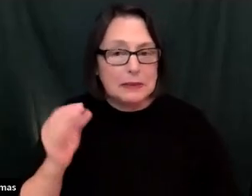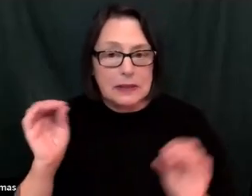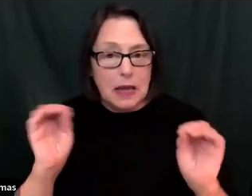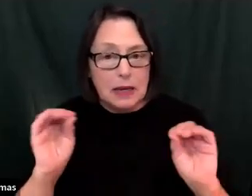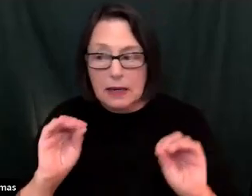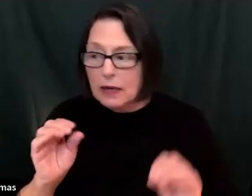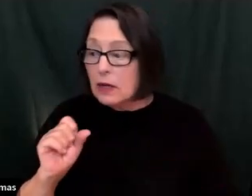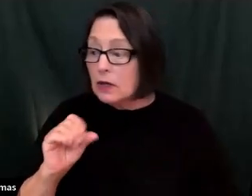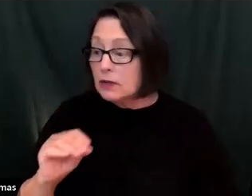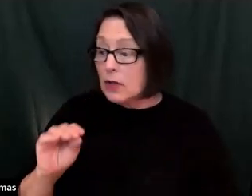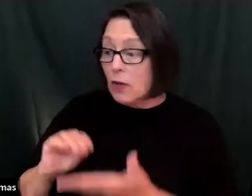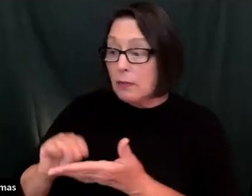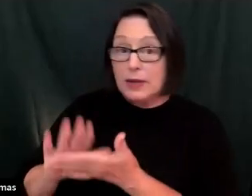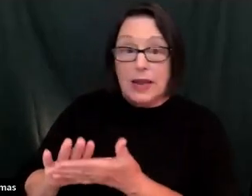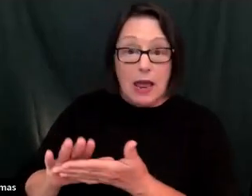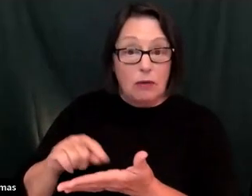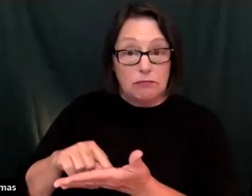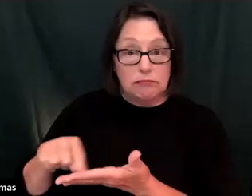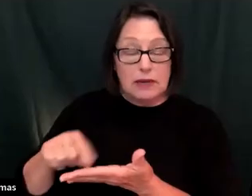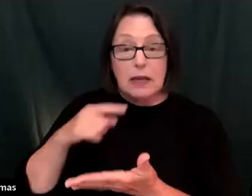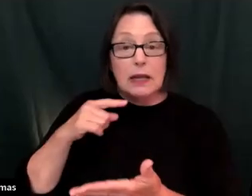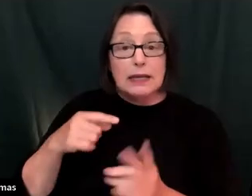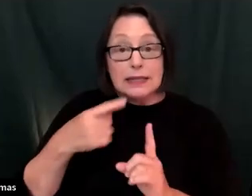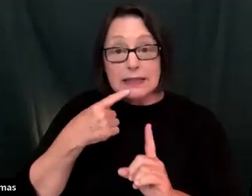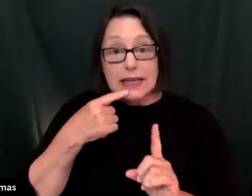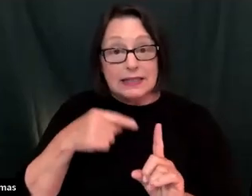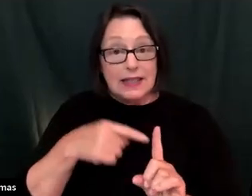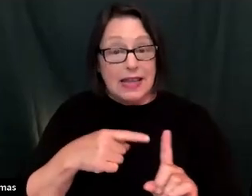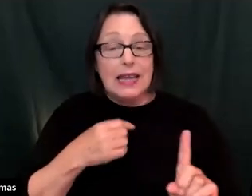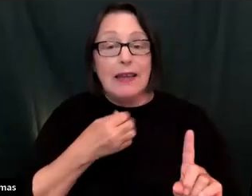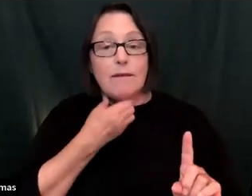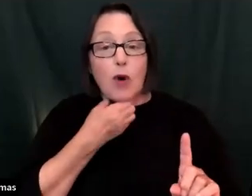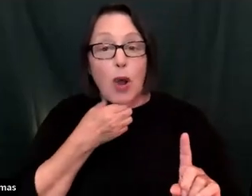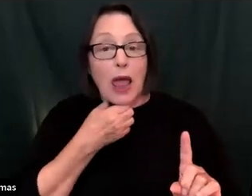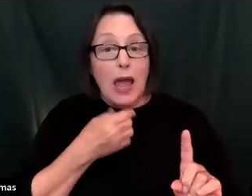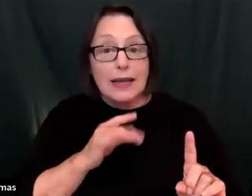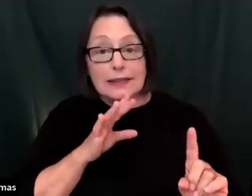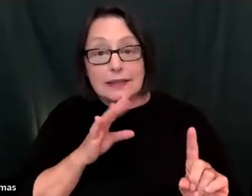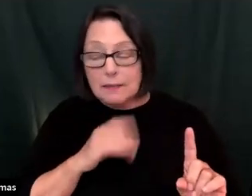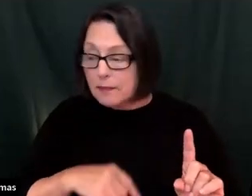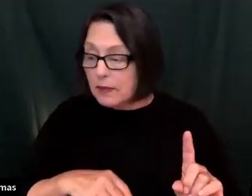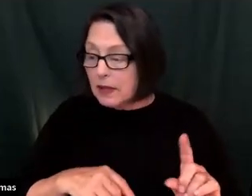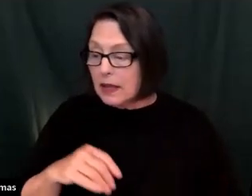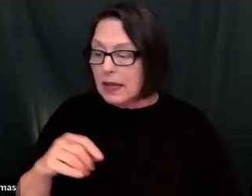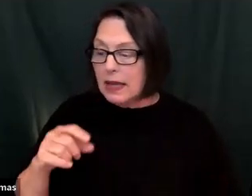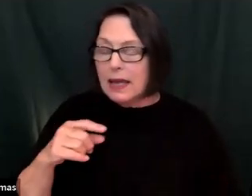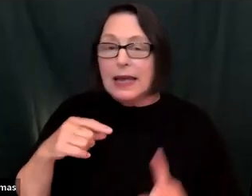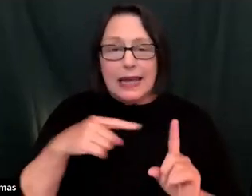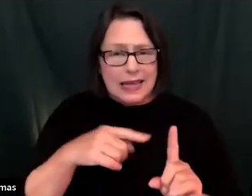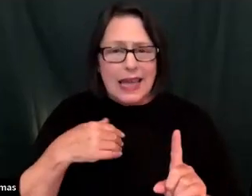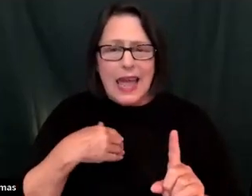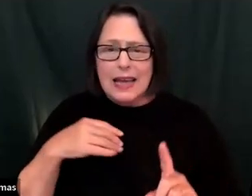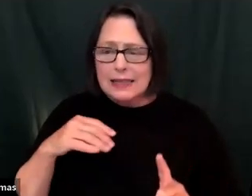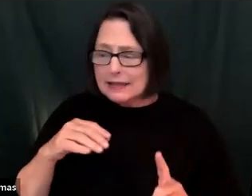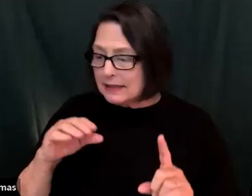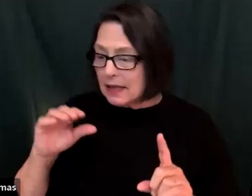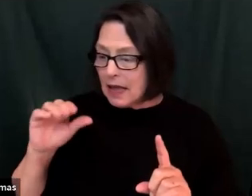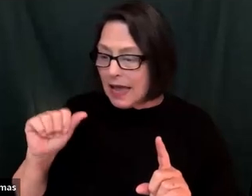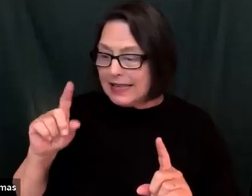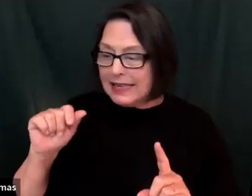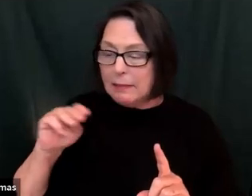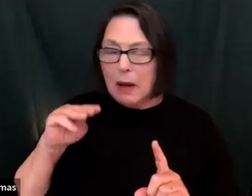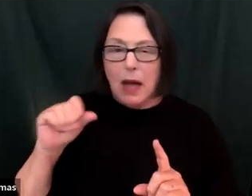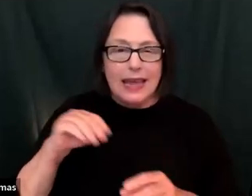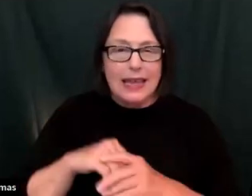that he vocalizes. He has edema in his hands and feet, and so people are going to need to know that information